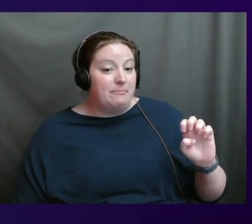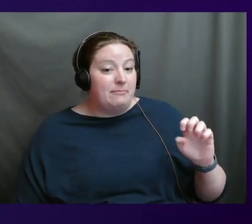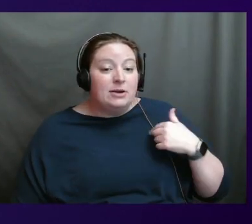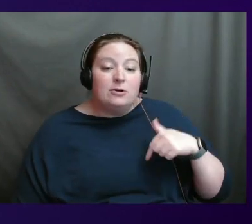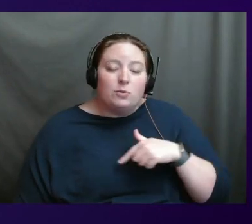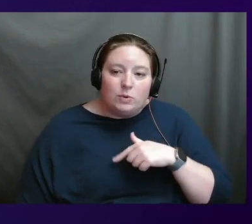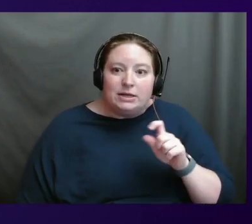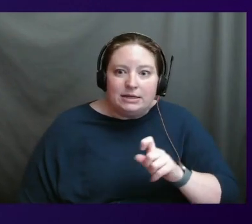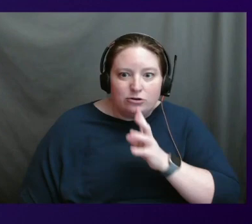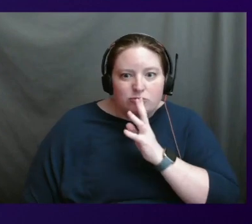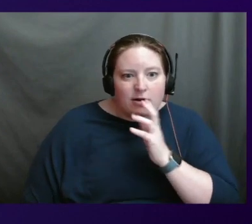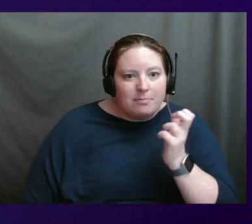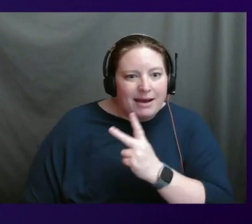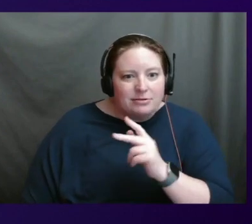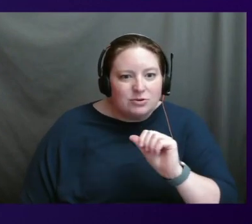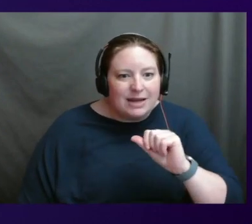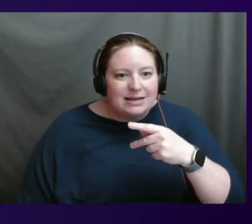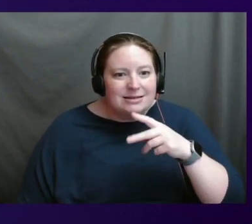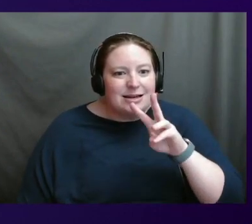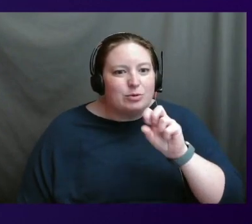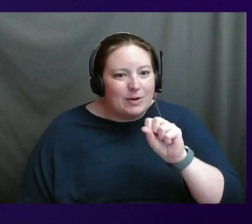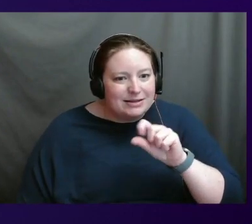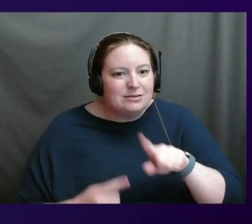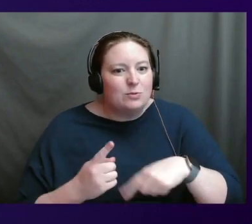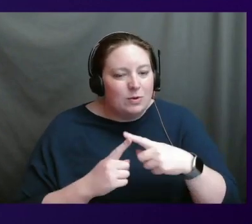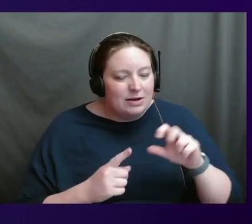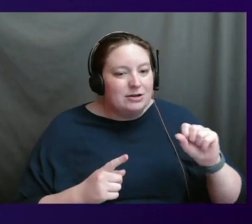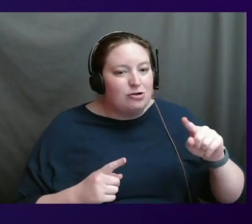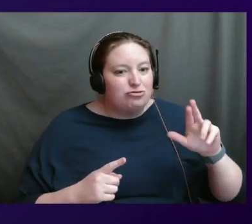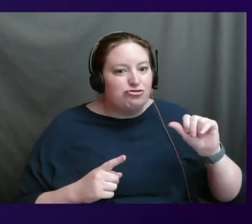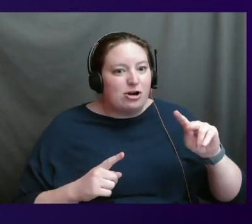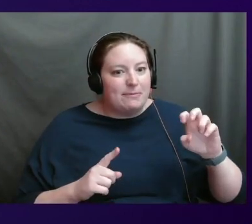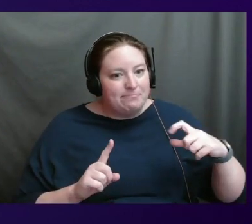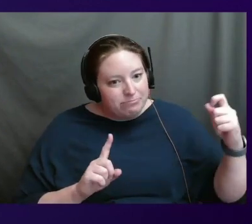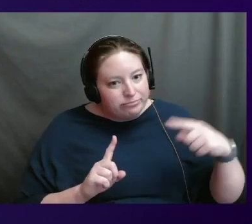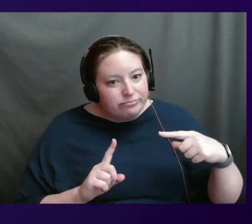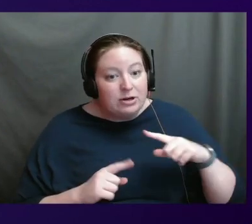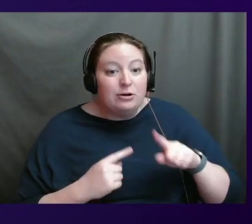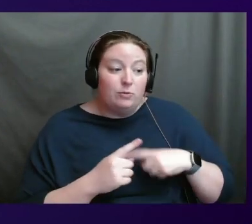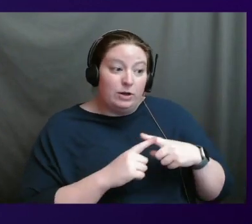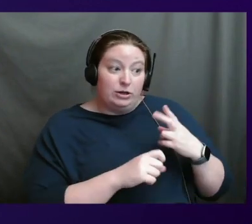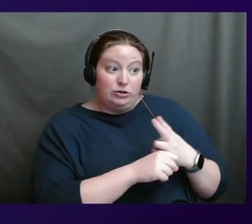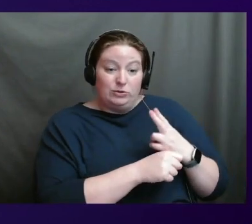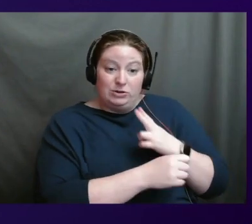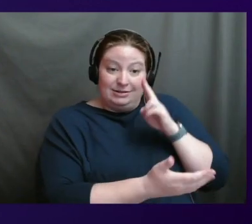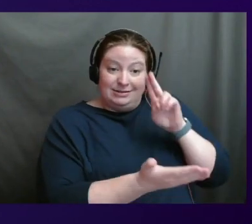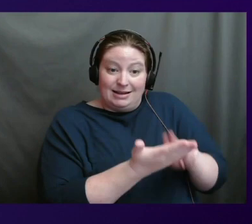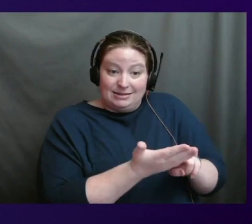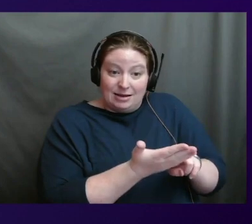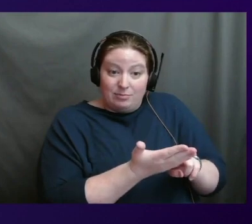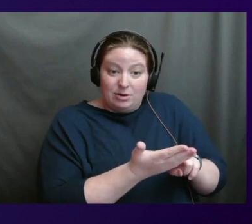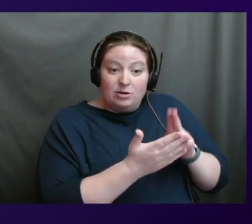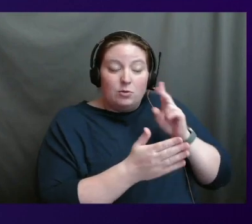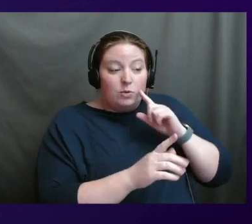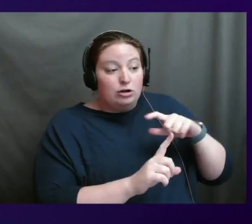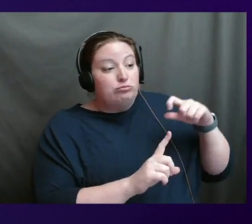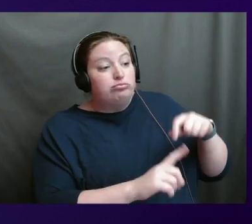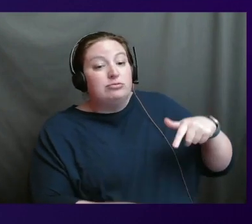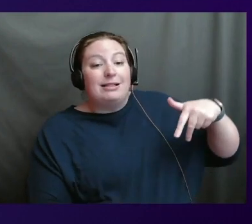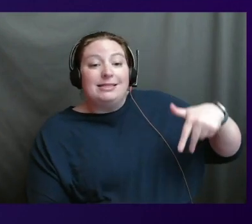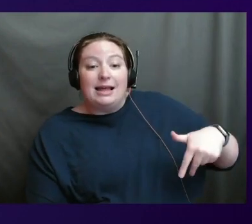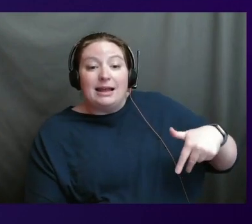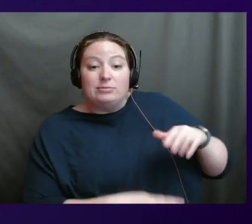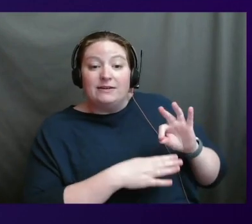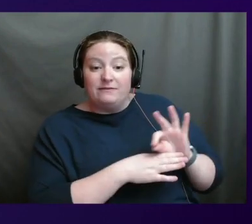Stripe events fire. So when a user signs up for our application, Stripe is going to invoke our Lambda function using the benefit of